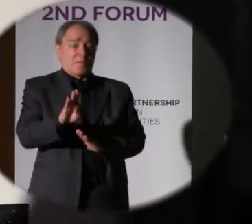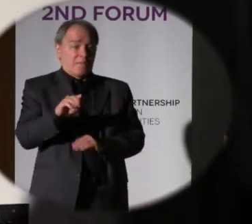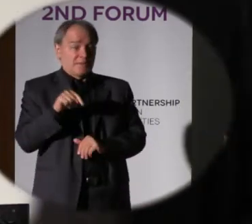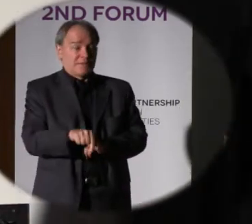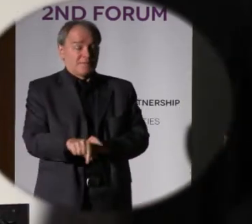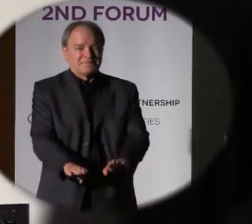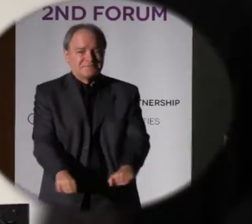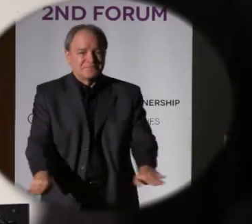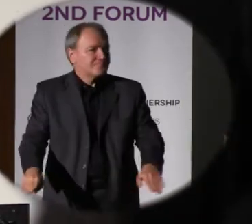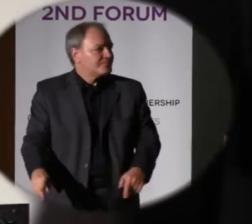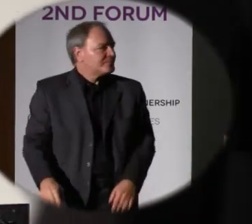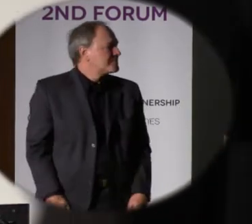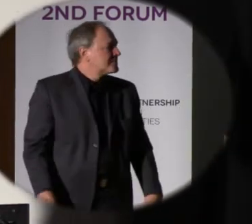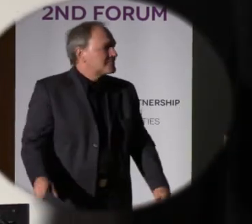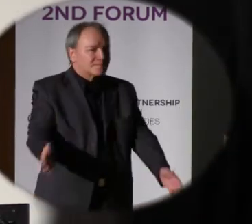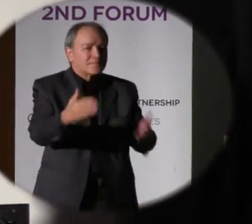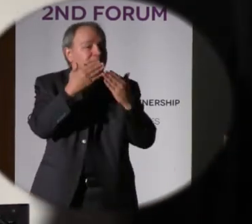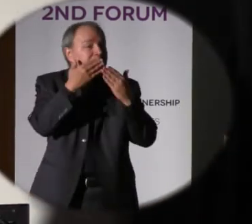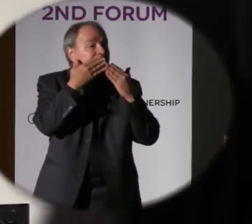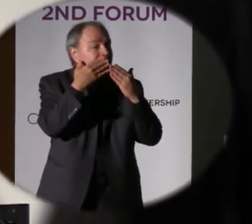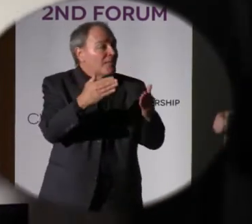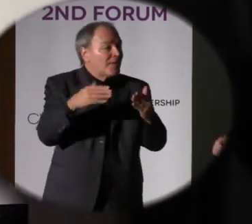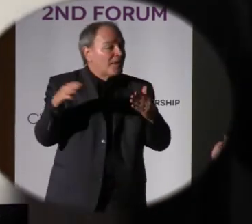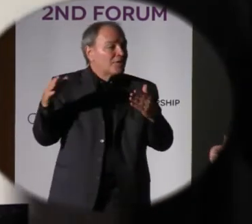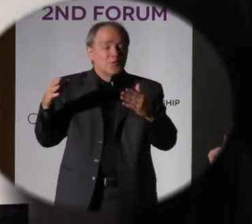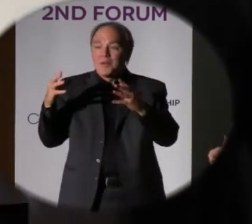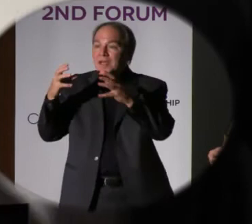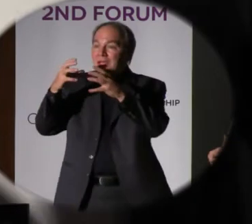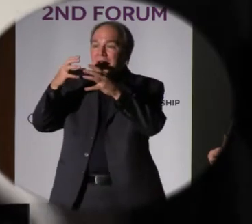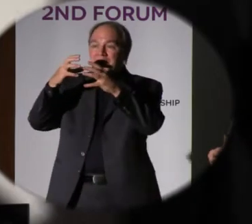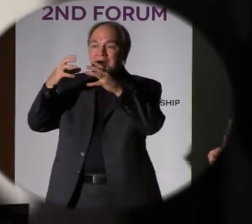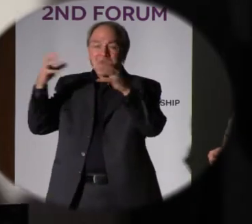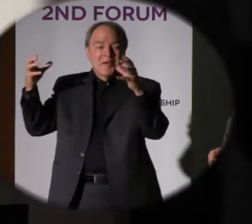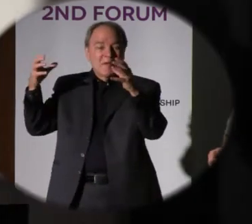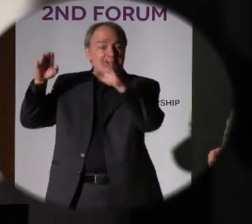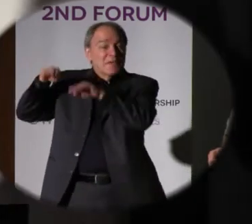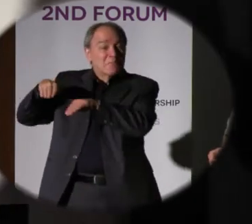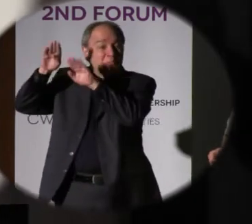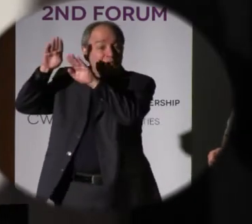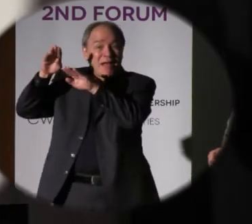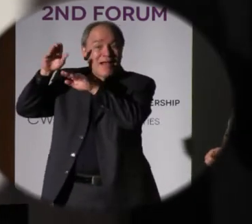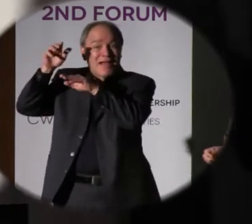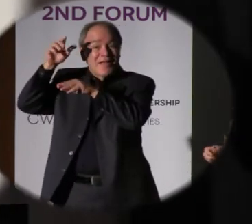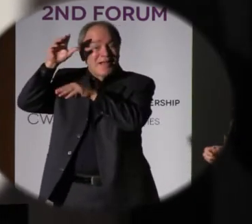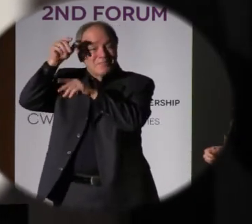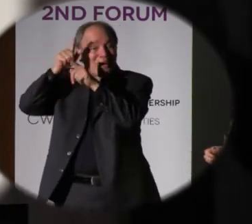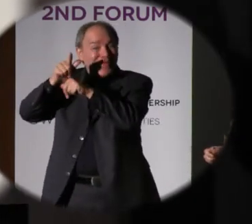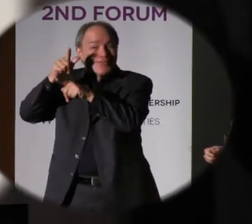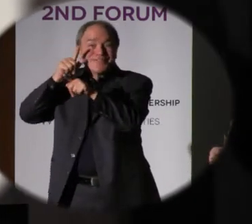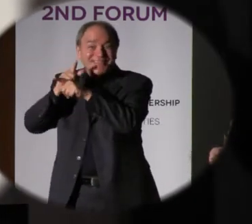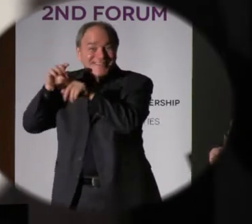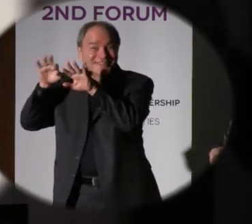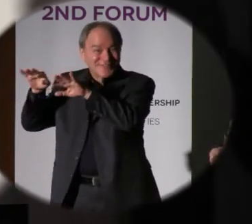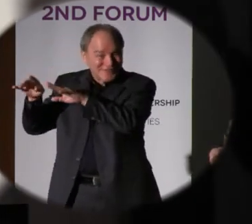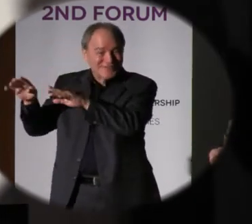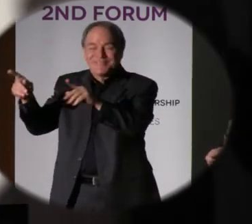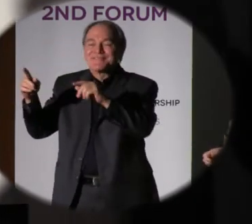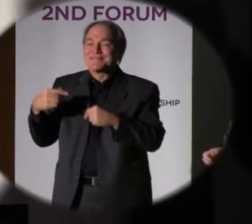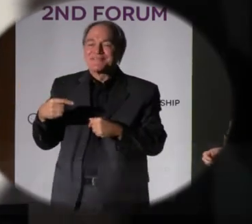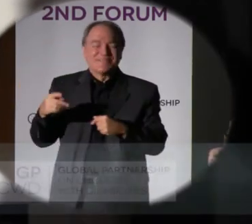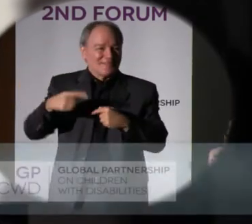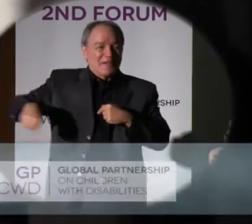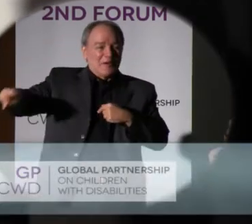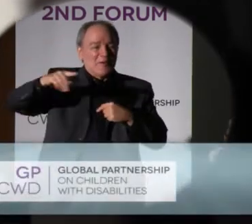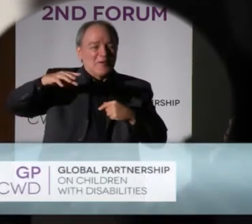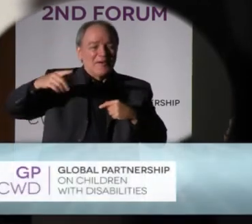thank you, big brothers and big sisters who reported for the other task forces. It's a pleasure to be here with you today, which is the